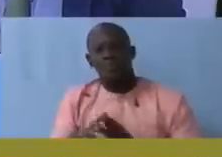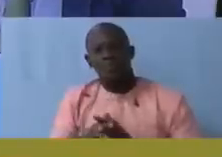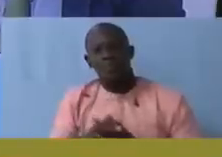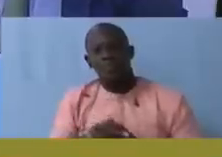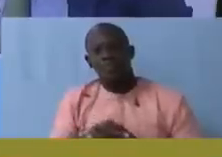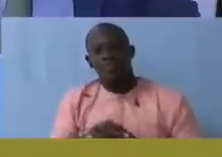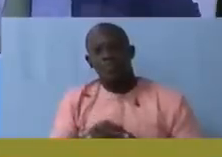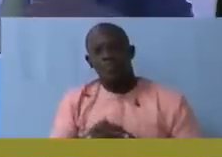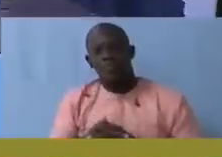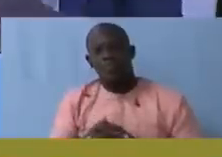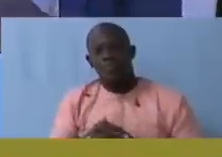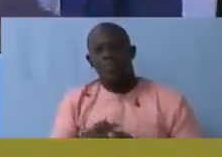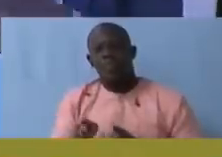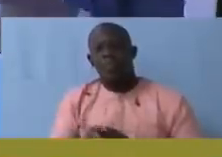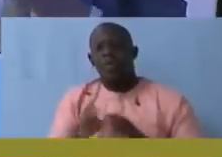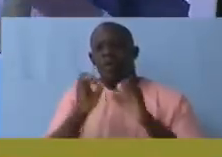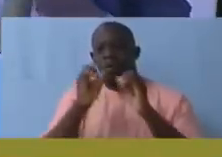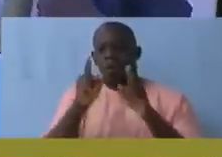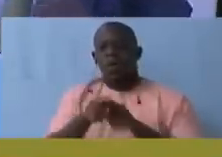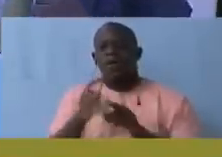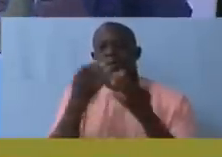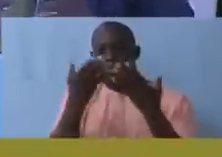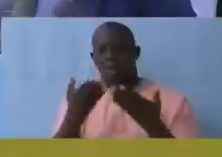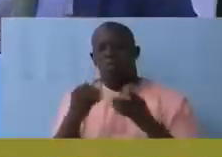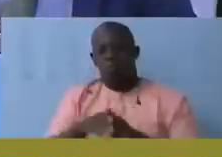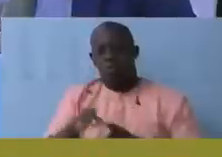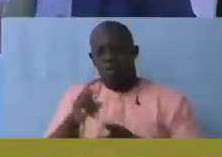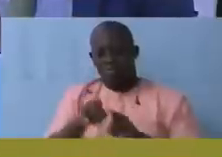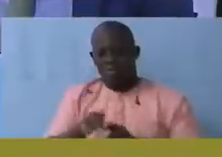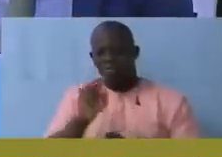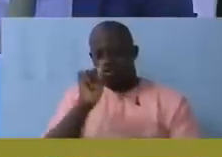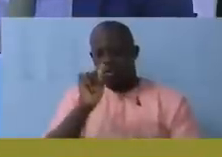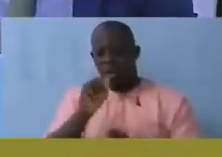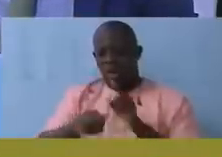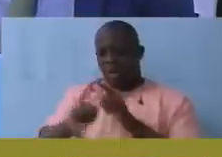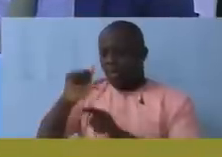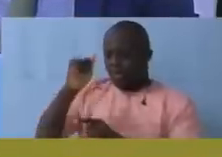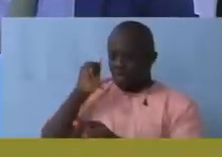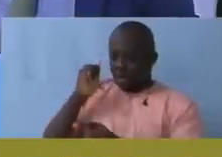I know. Okay. Let's take a few steps backwards.